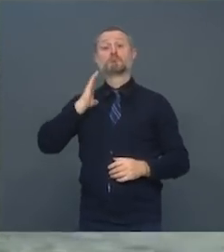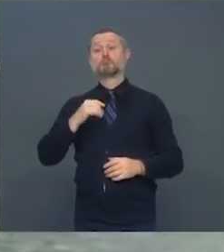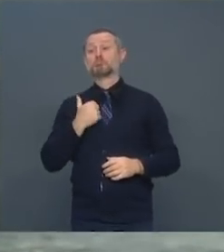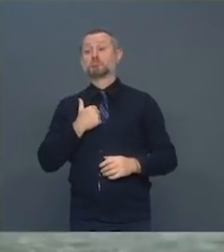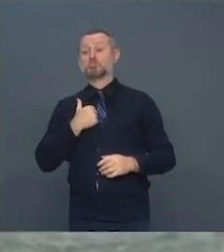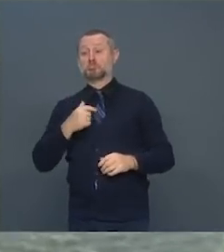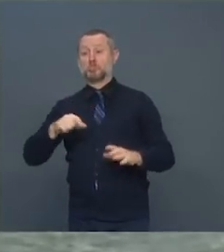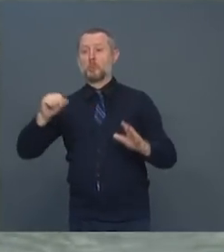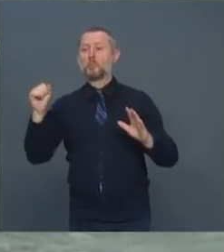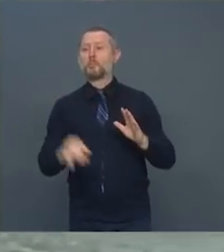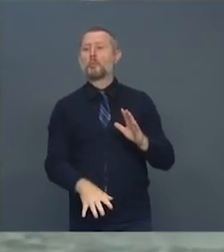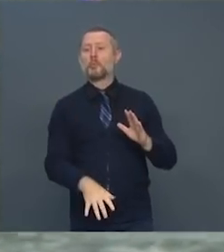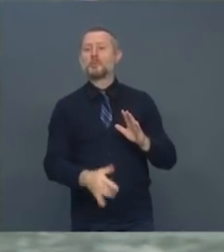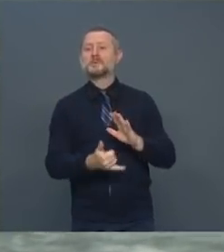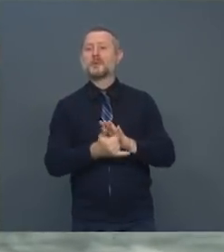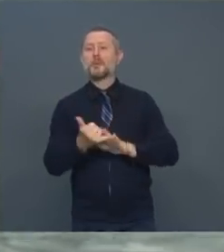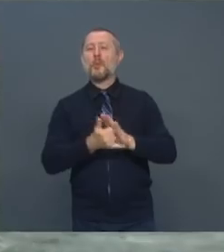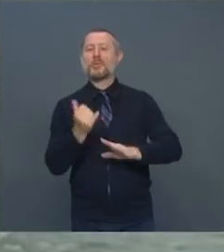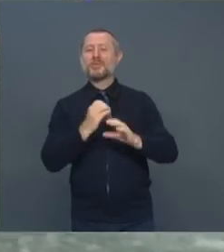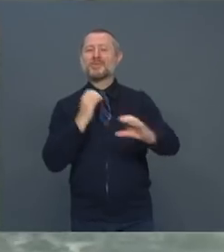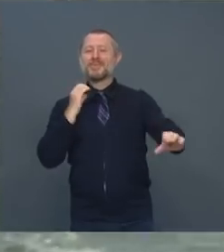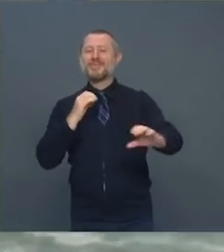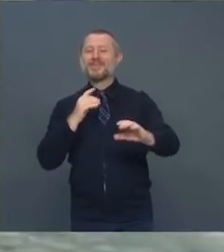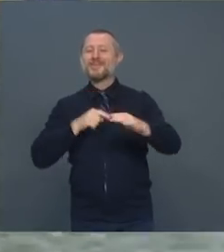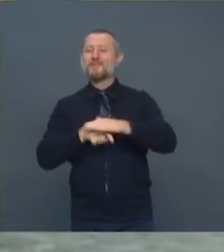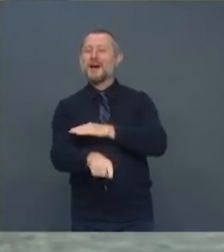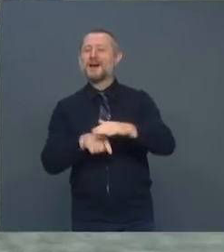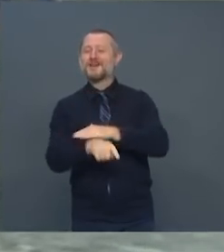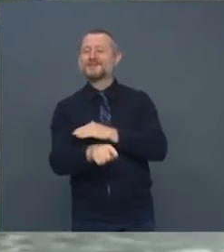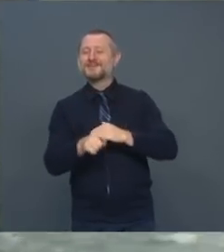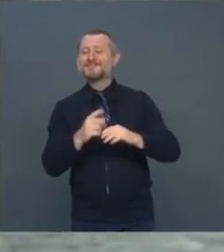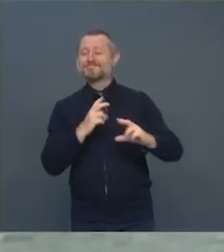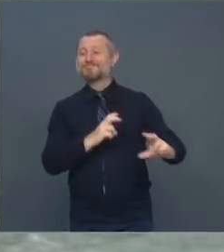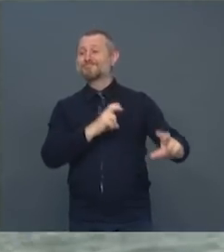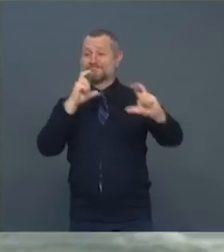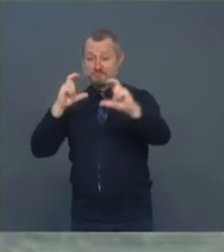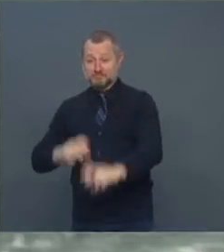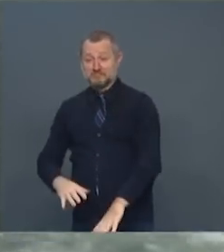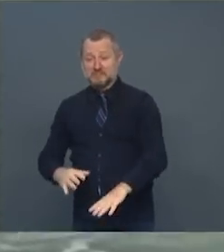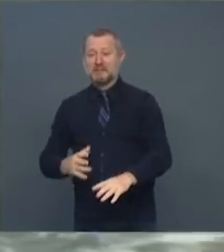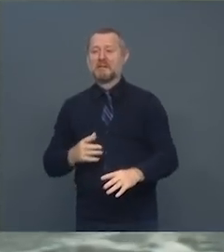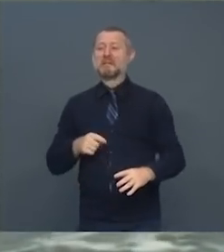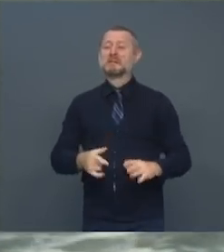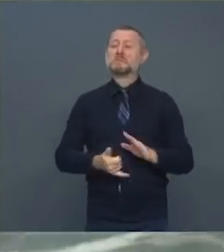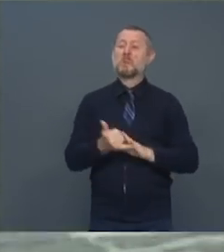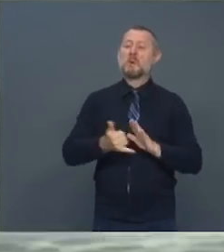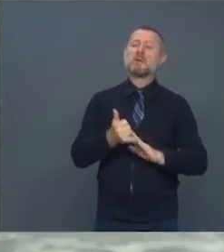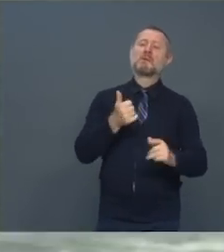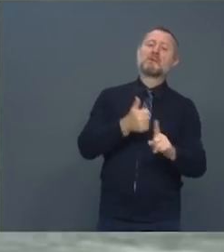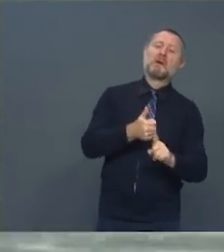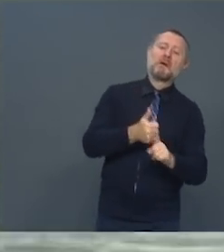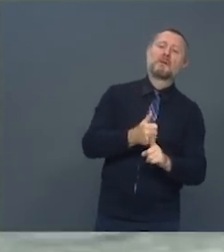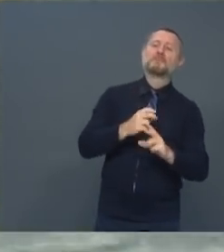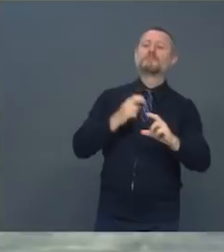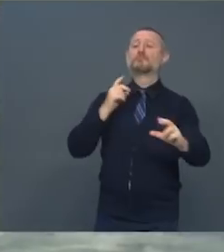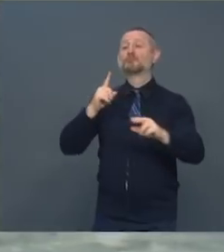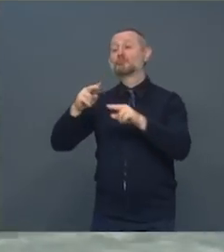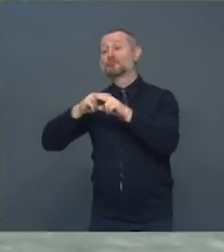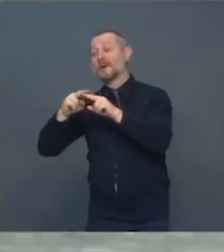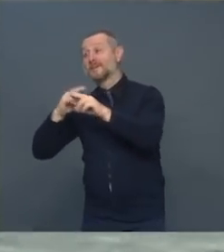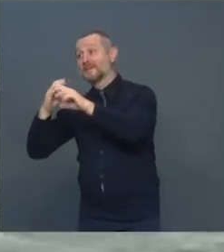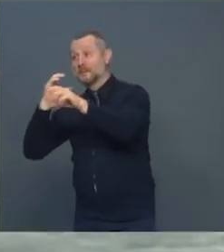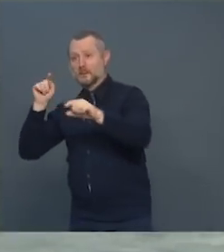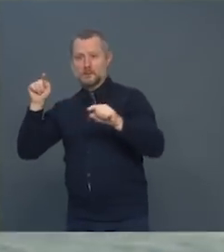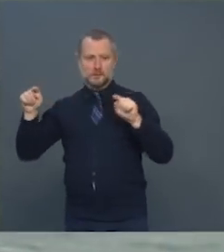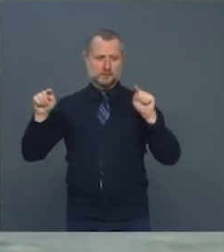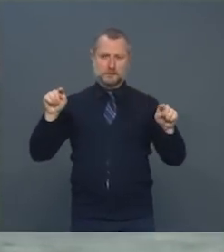cars for reef material. Subway cars, commuter rail cars, Long Island Railroad, are now